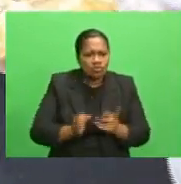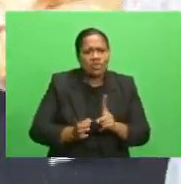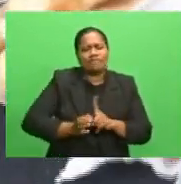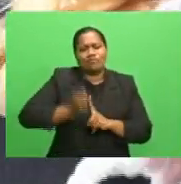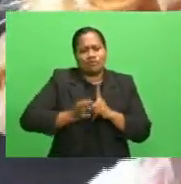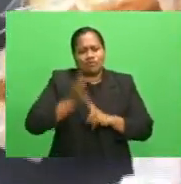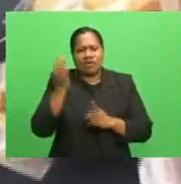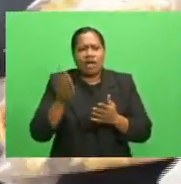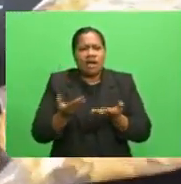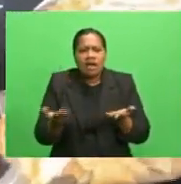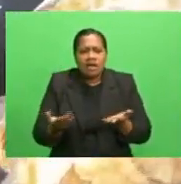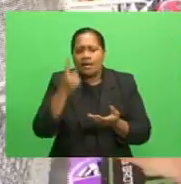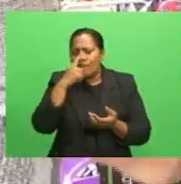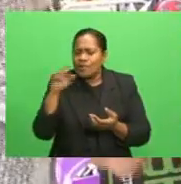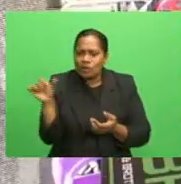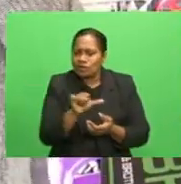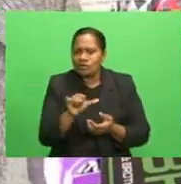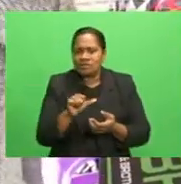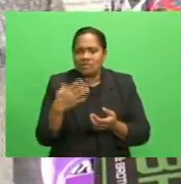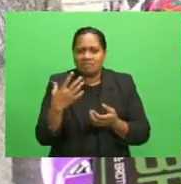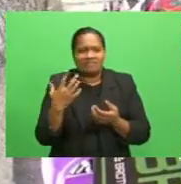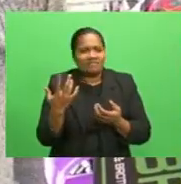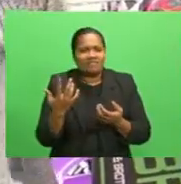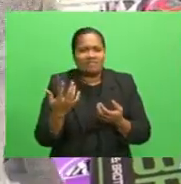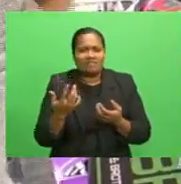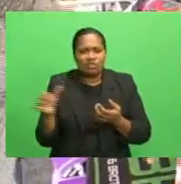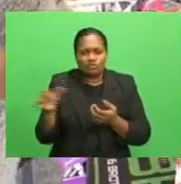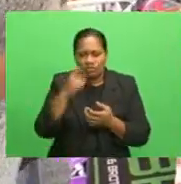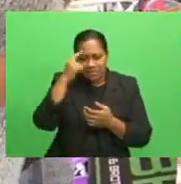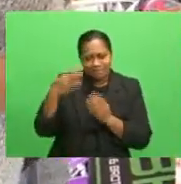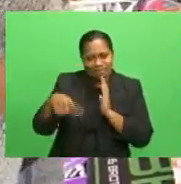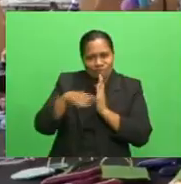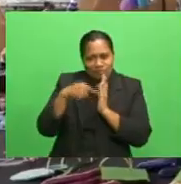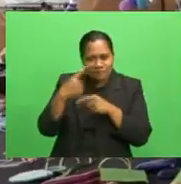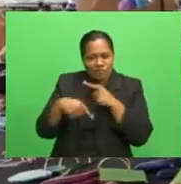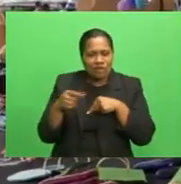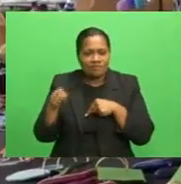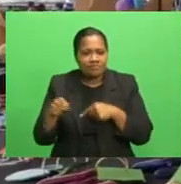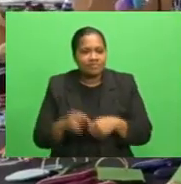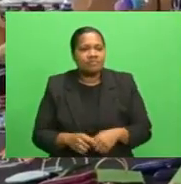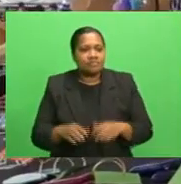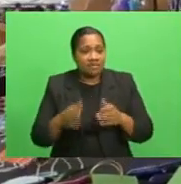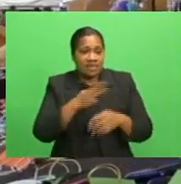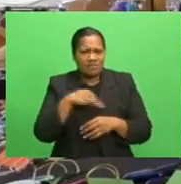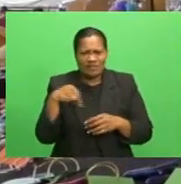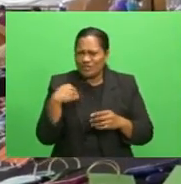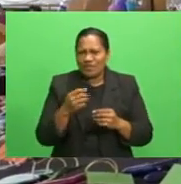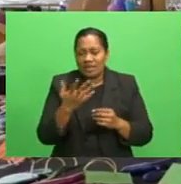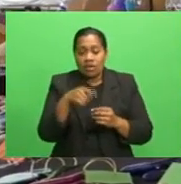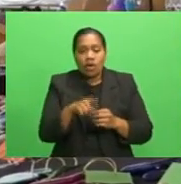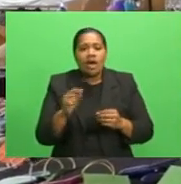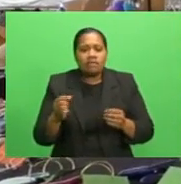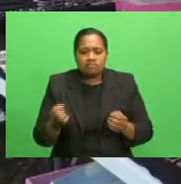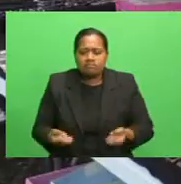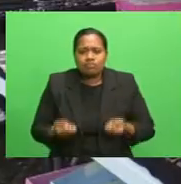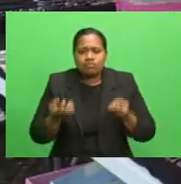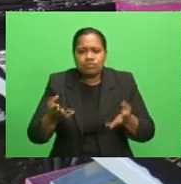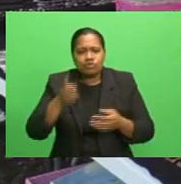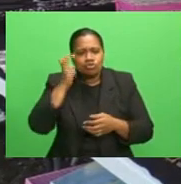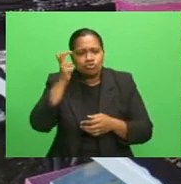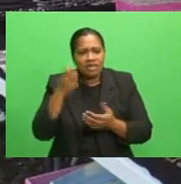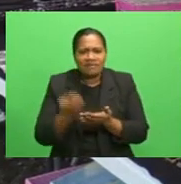So I think people should take advantage of that. The Ministry of Commerce and Trade is providing training and economic guidance to Fijians so they can have